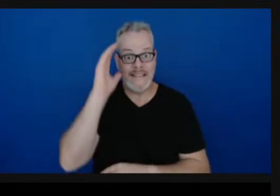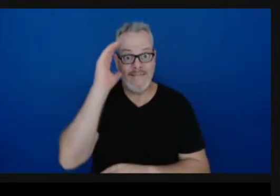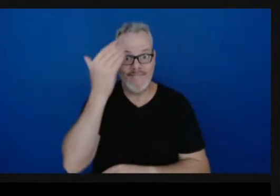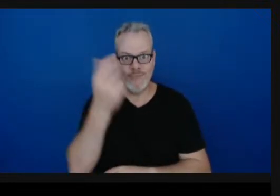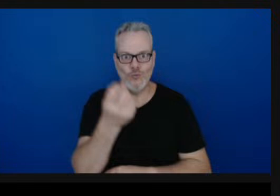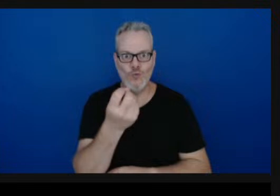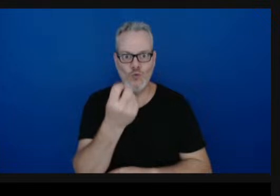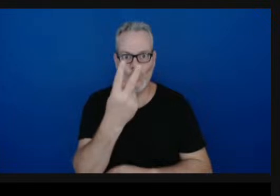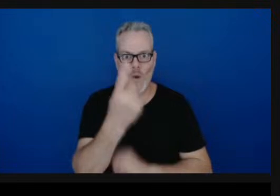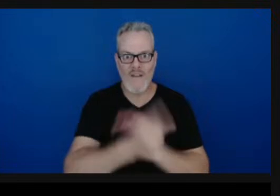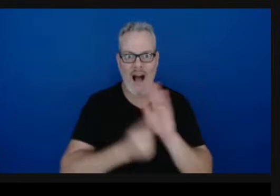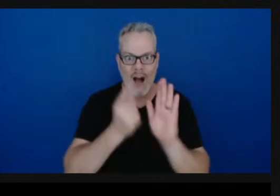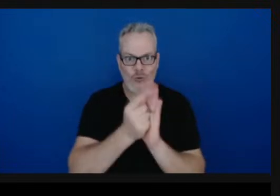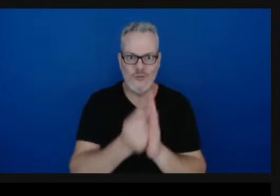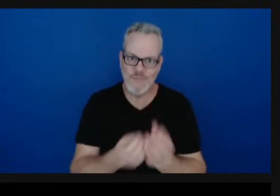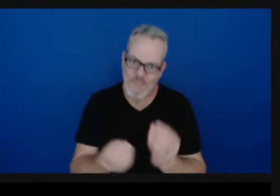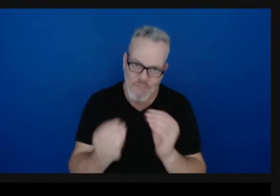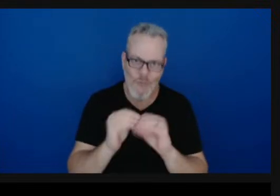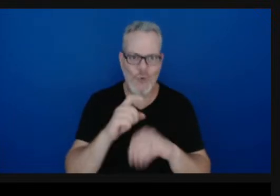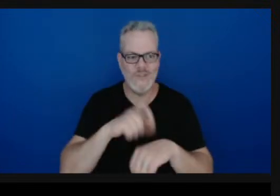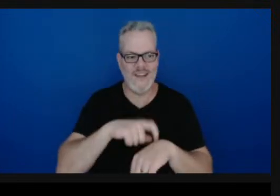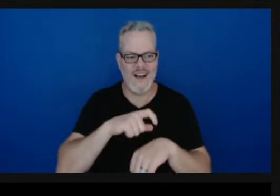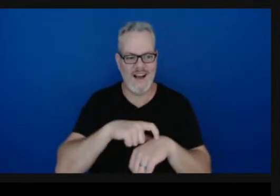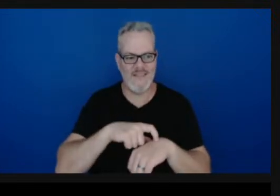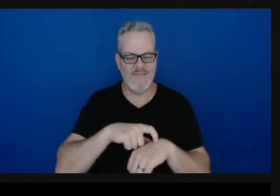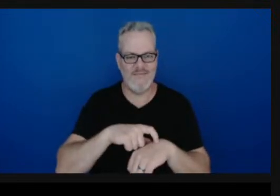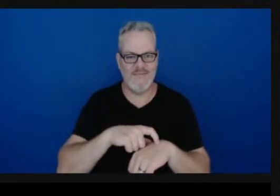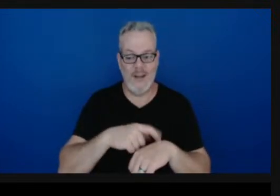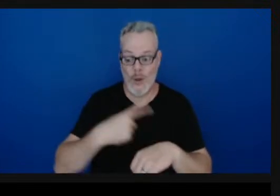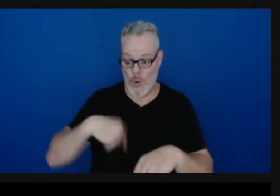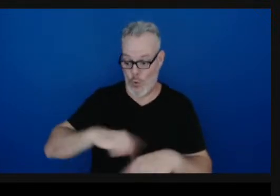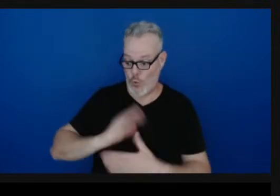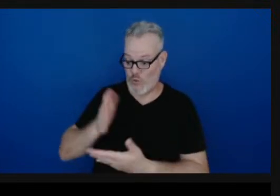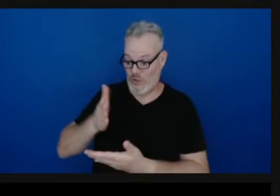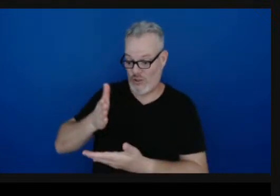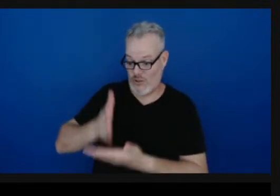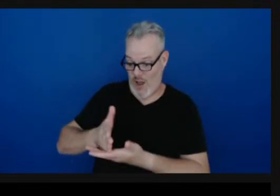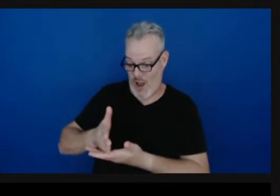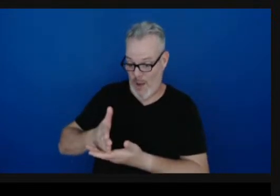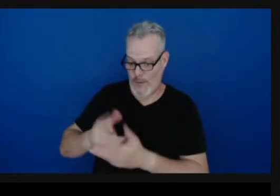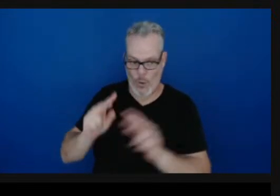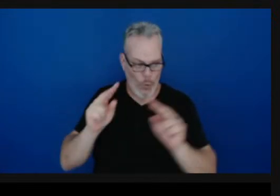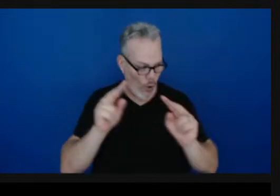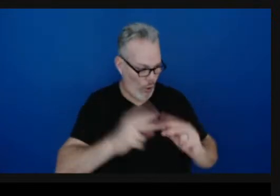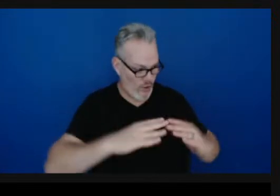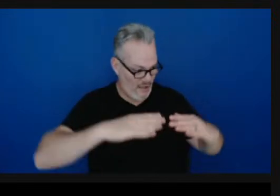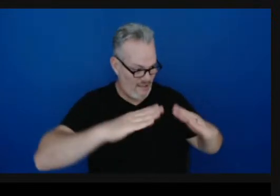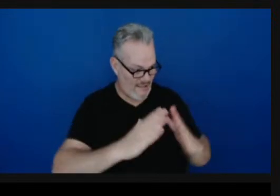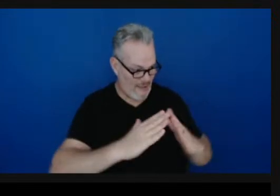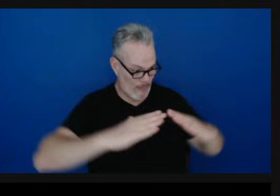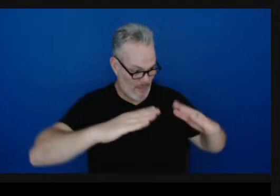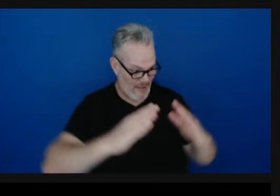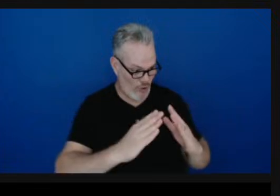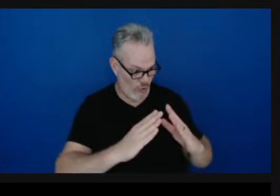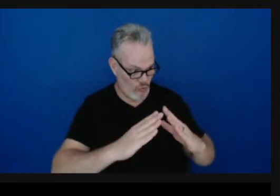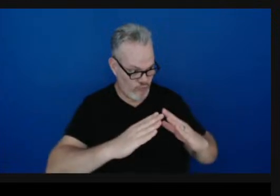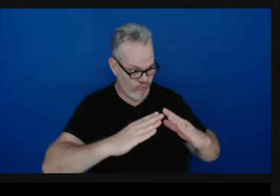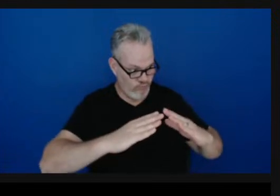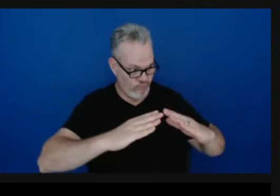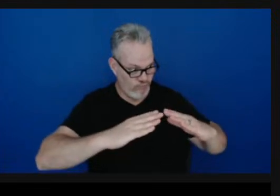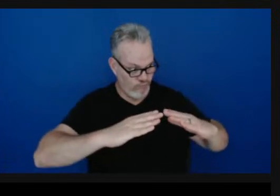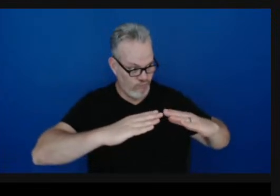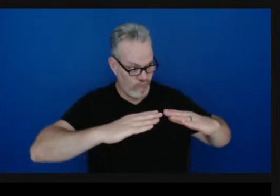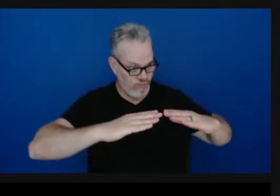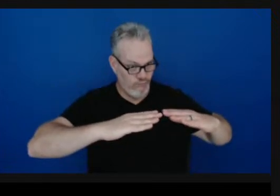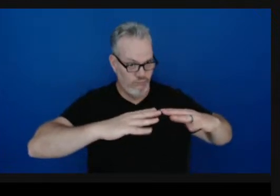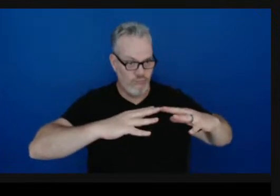time, but it turned out that right after we stopped and looked at the tilt meter, it started reinflating and stopped deflating,